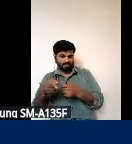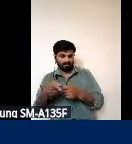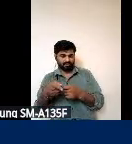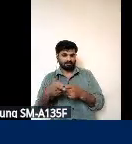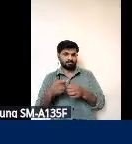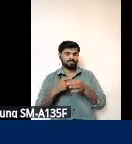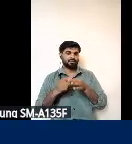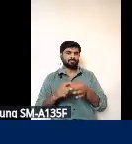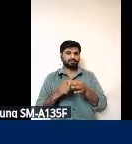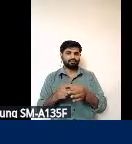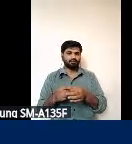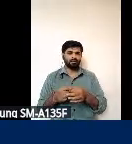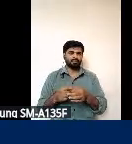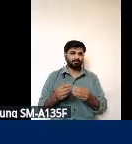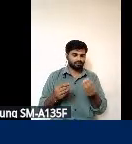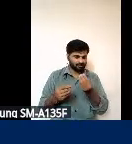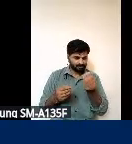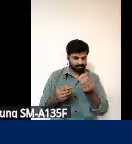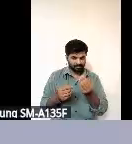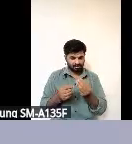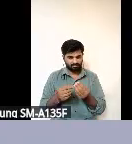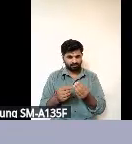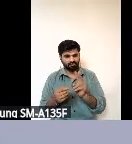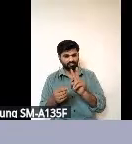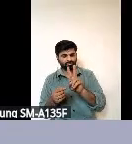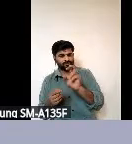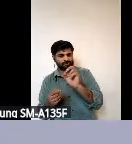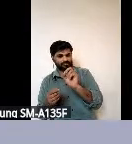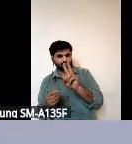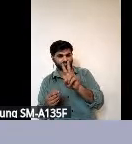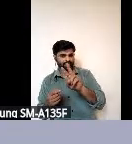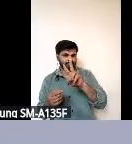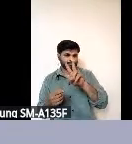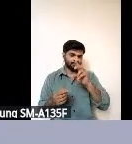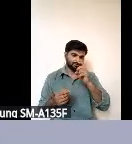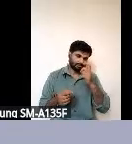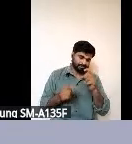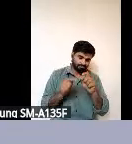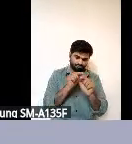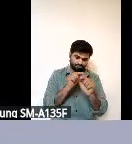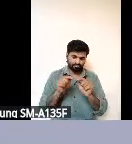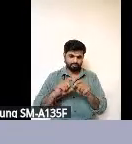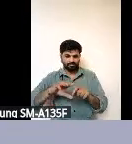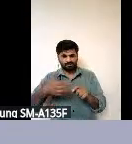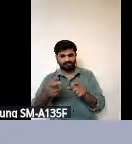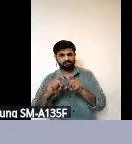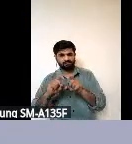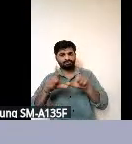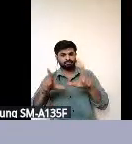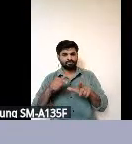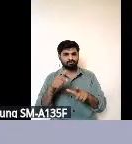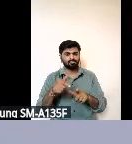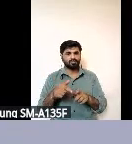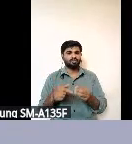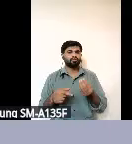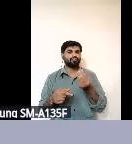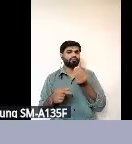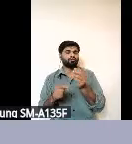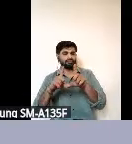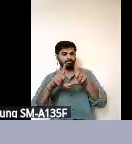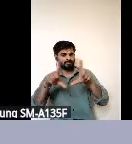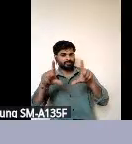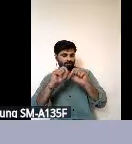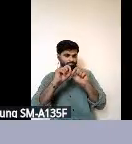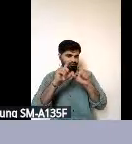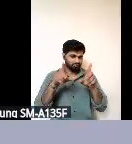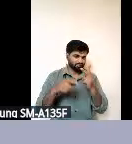in 2027. Pratik, next slide. So there are two images which has been borrowed